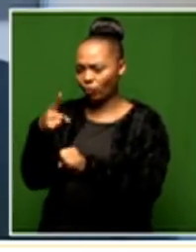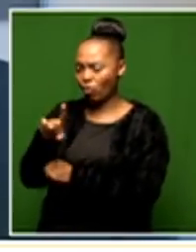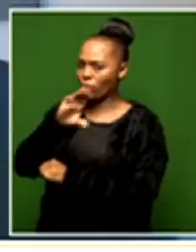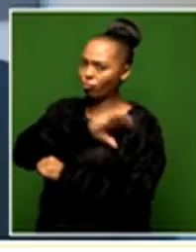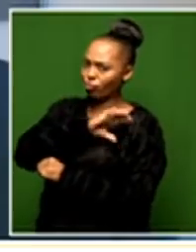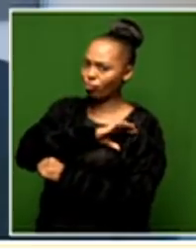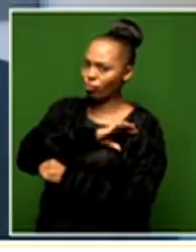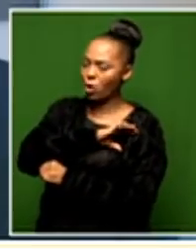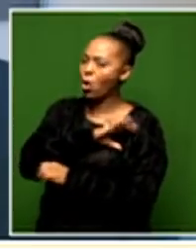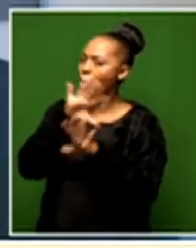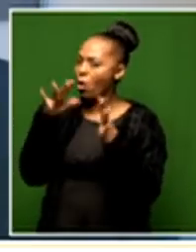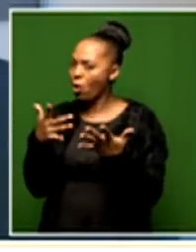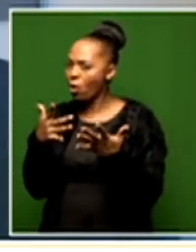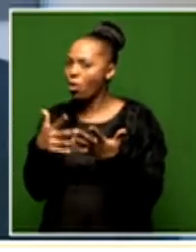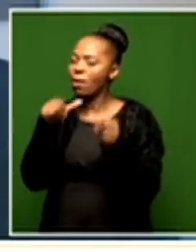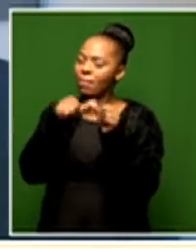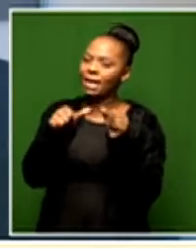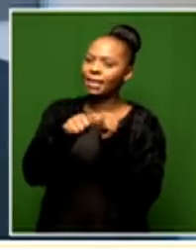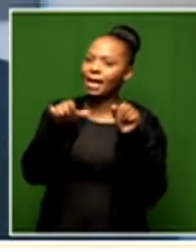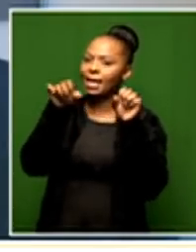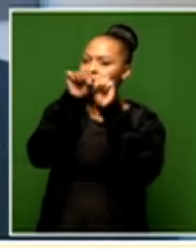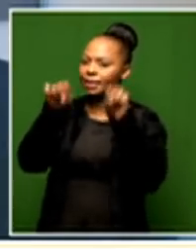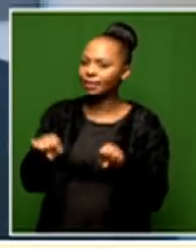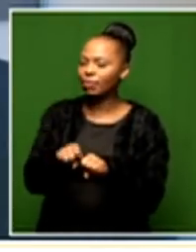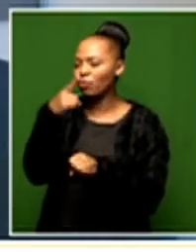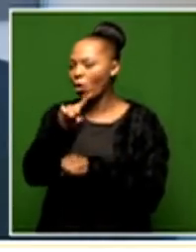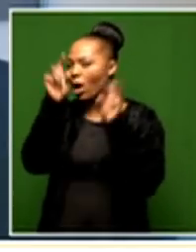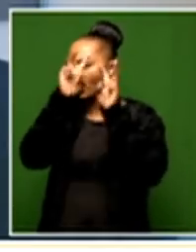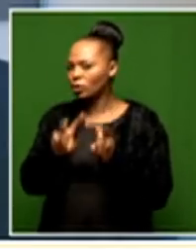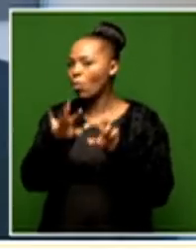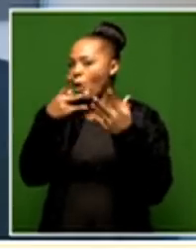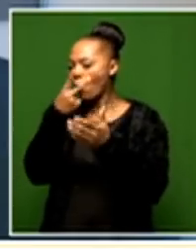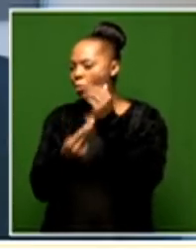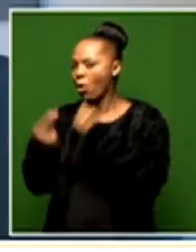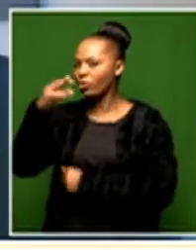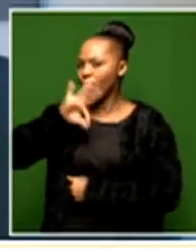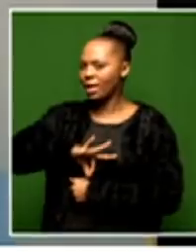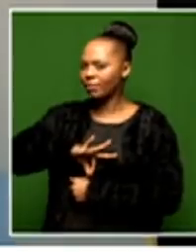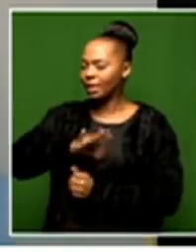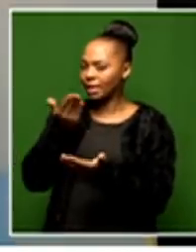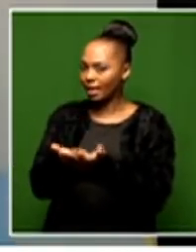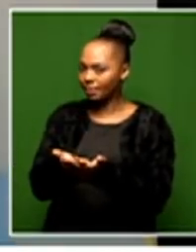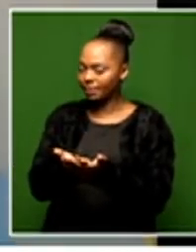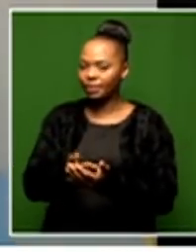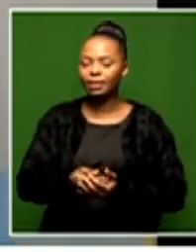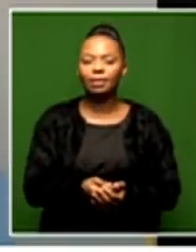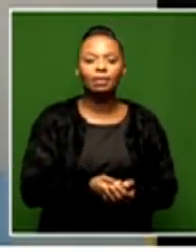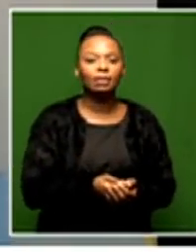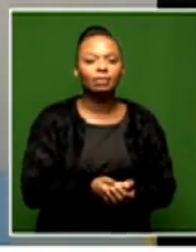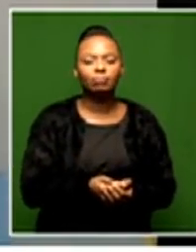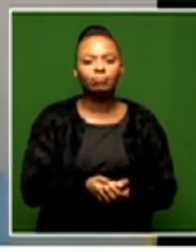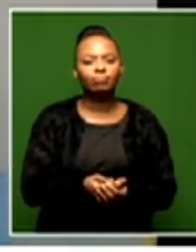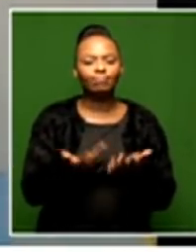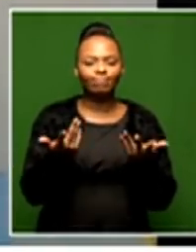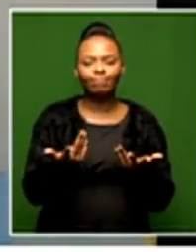is it a better system for Eskom, or can both benefit? Well, it's highly contentious. There'll always